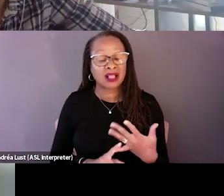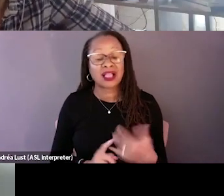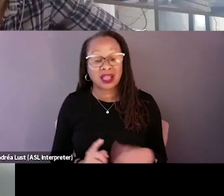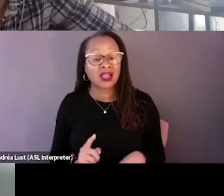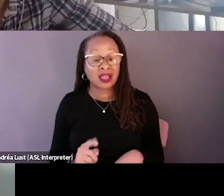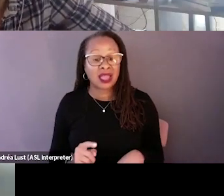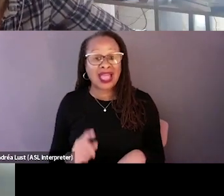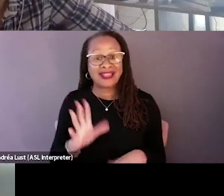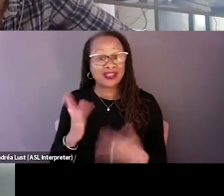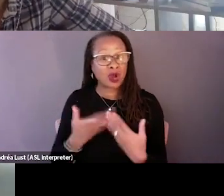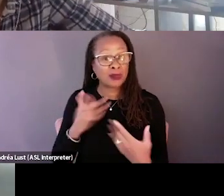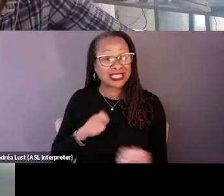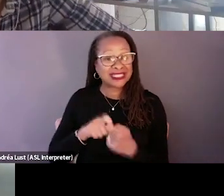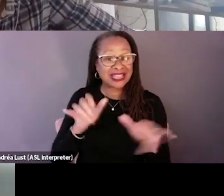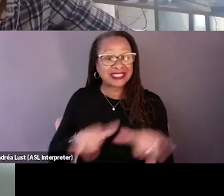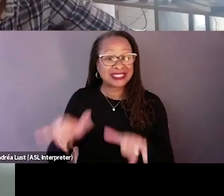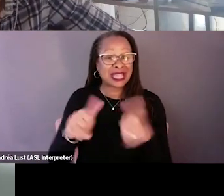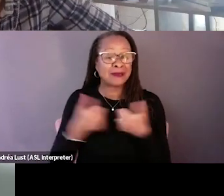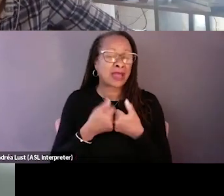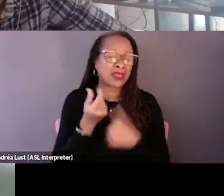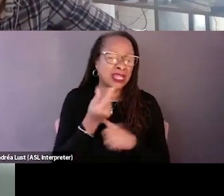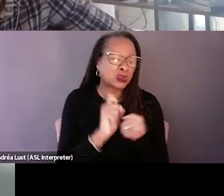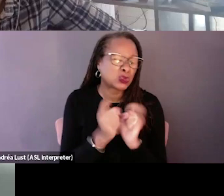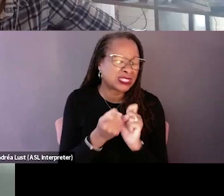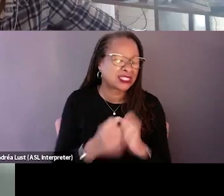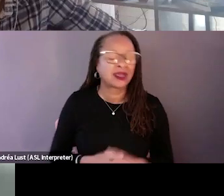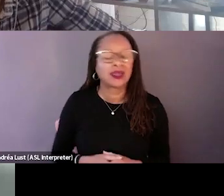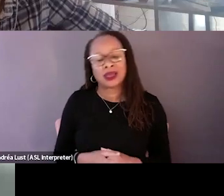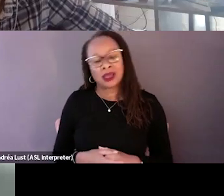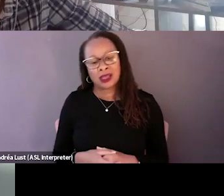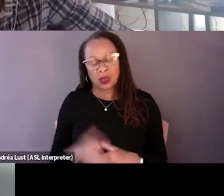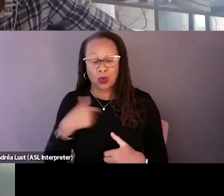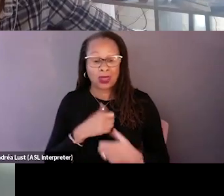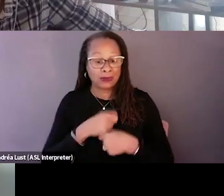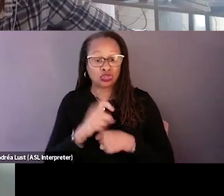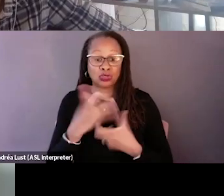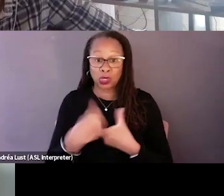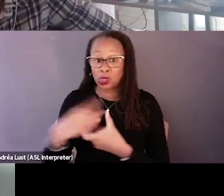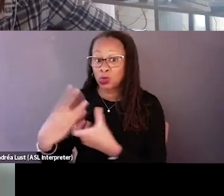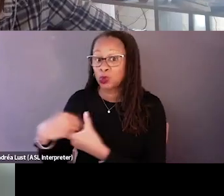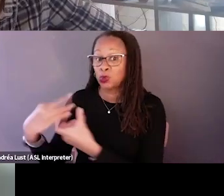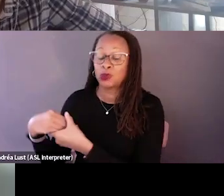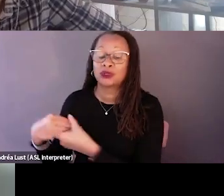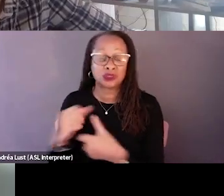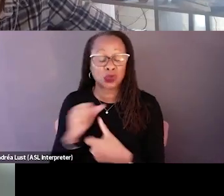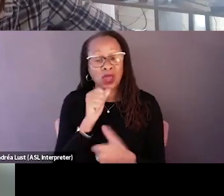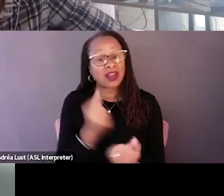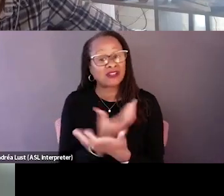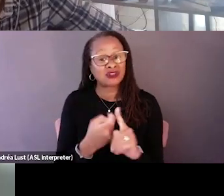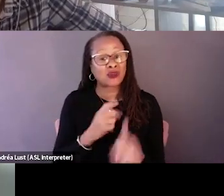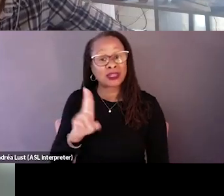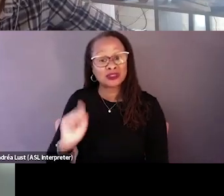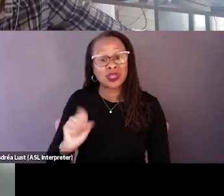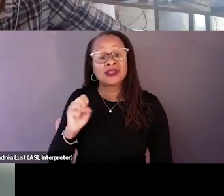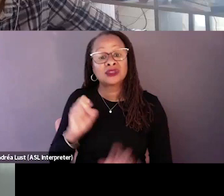were the exact same games with a little twist, you know? And we made sure to include those so people